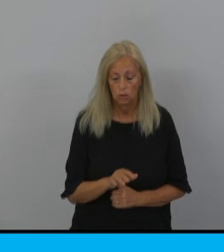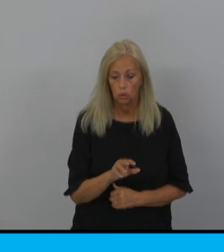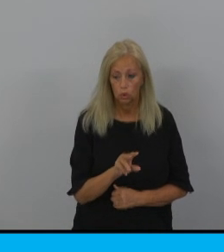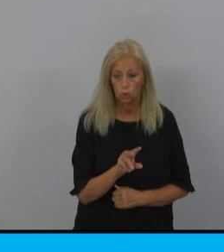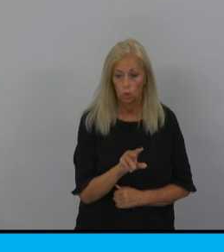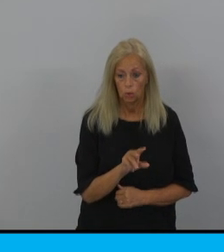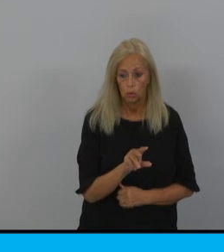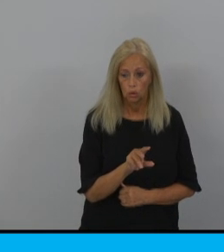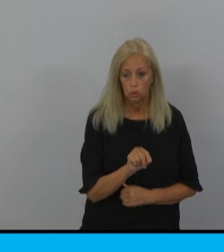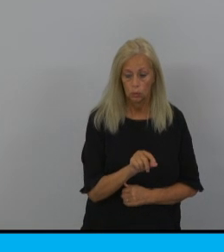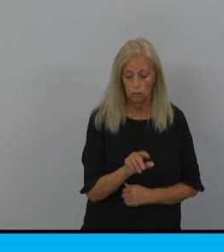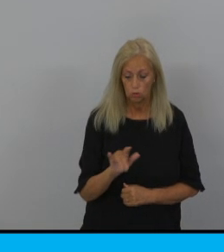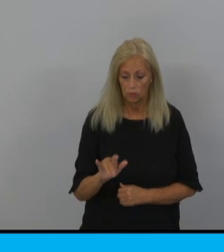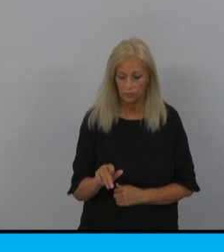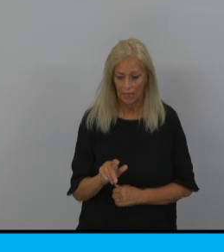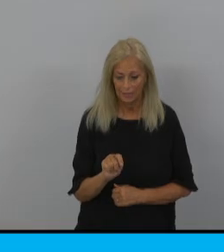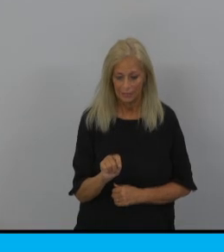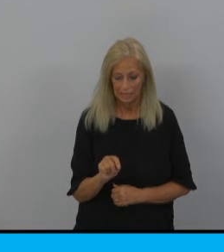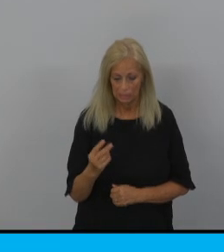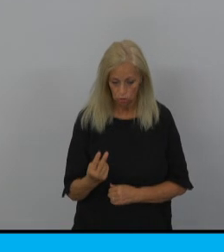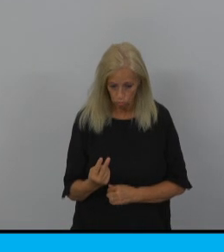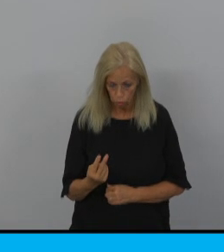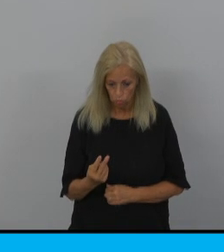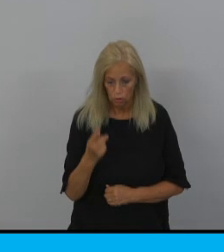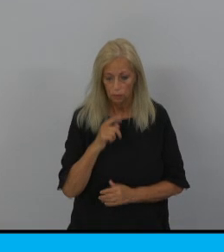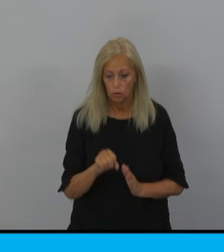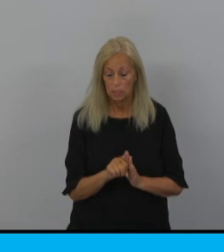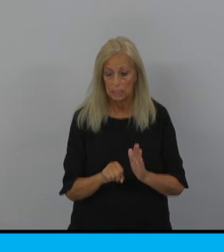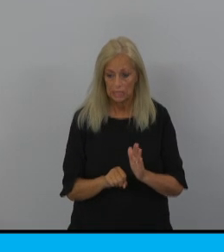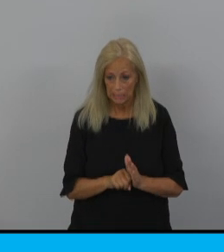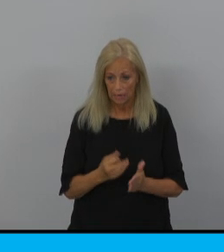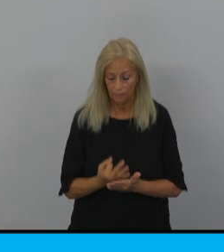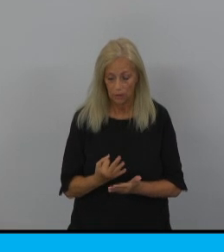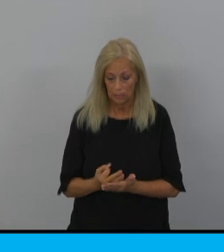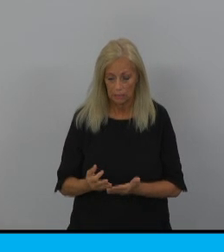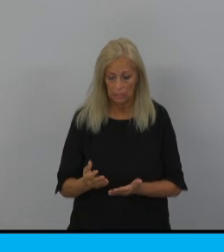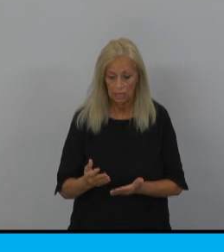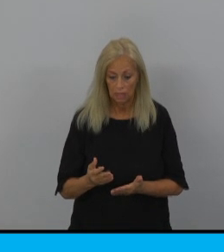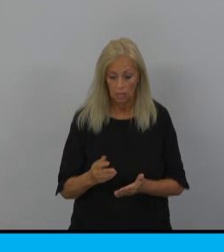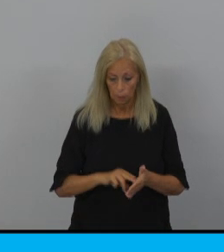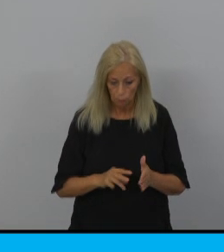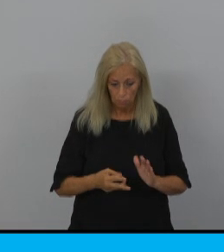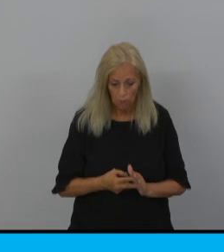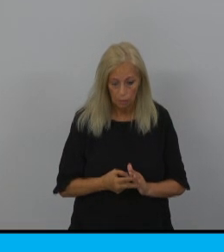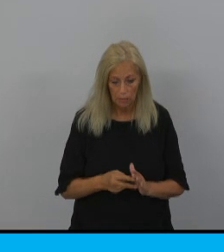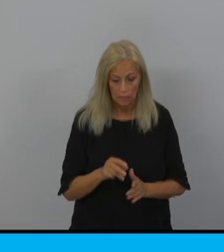2025 T2 value for the state funding purposes is